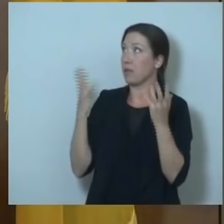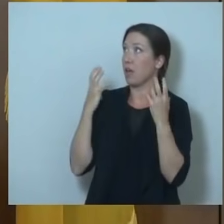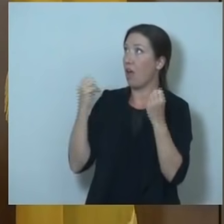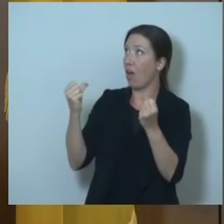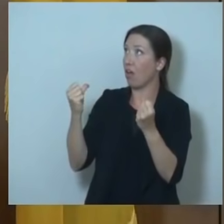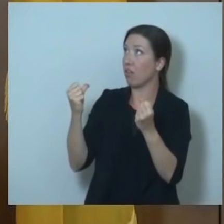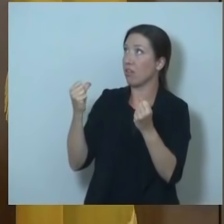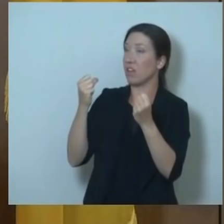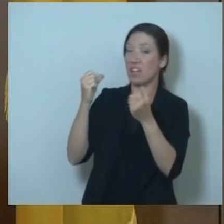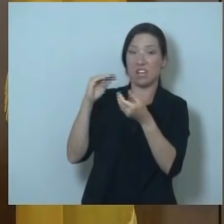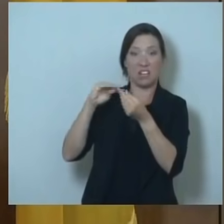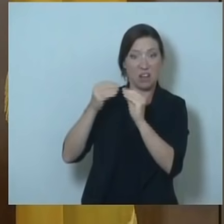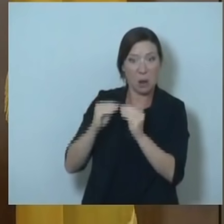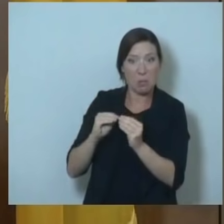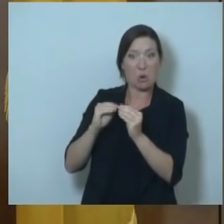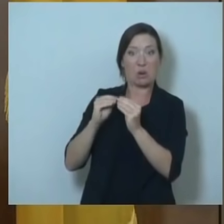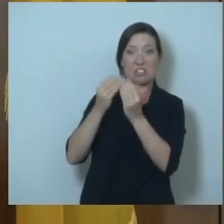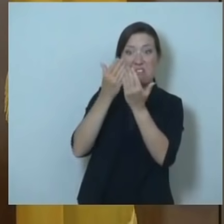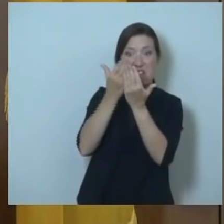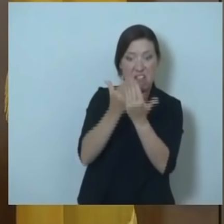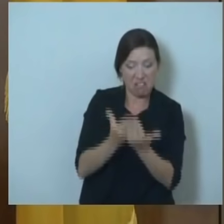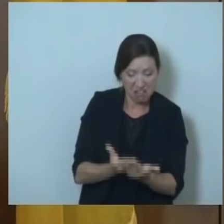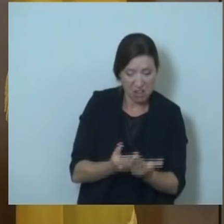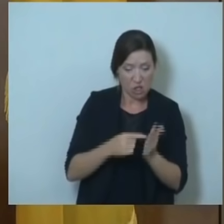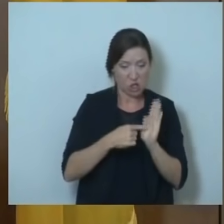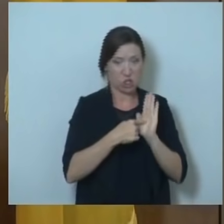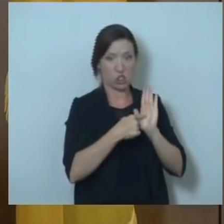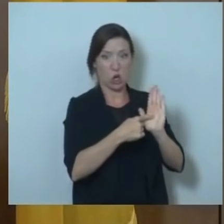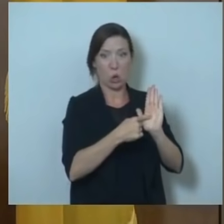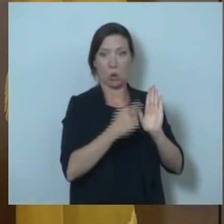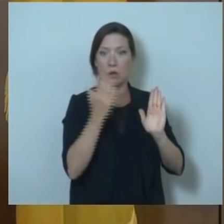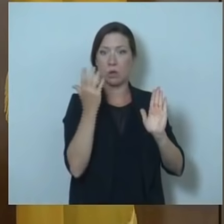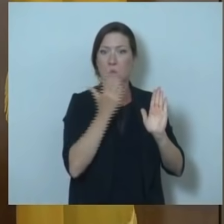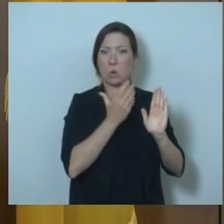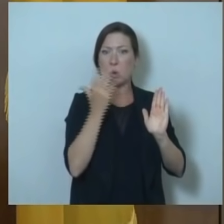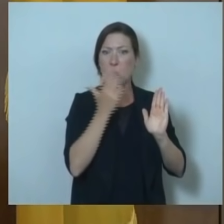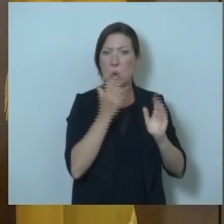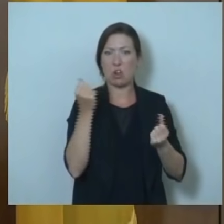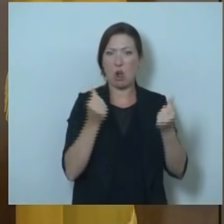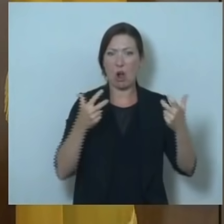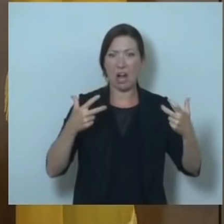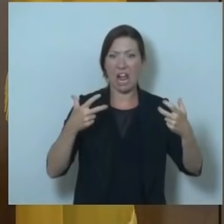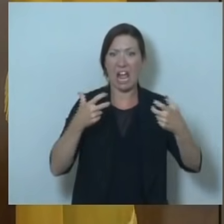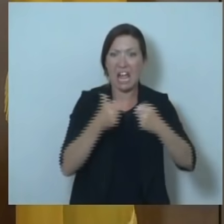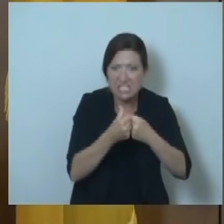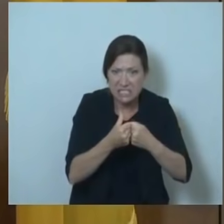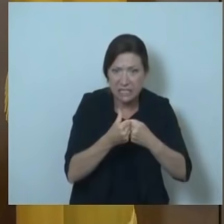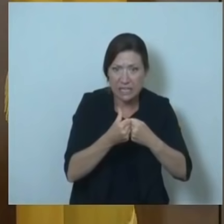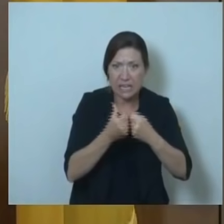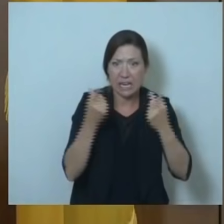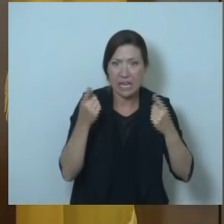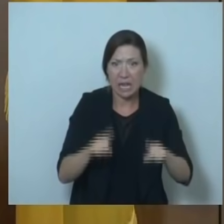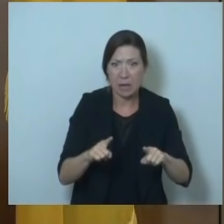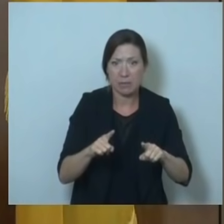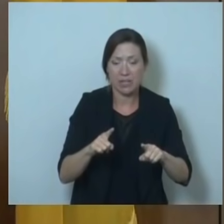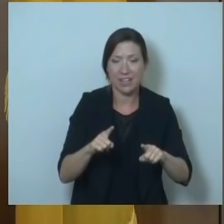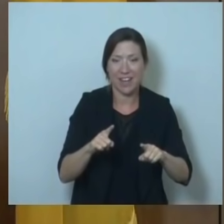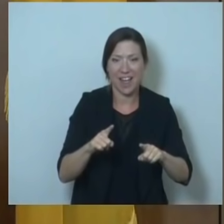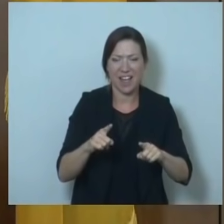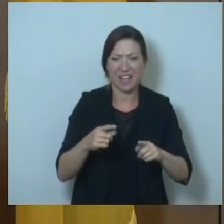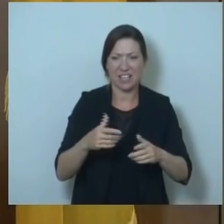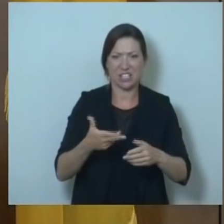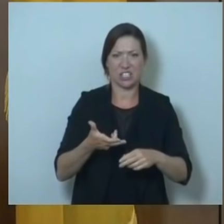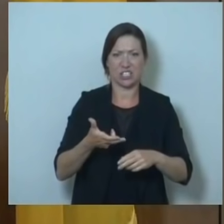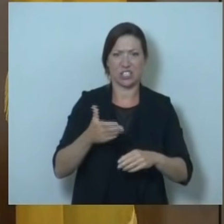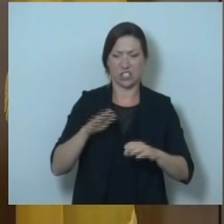of horrific injuries and death related to car accidents where a child was unsafely restrained because